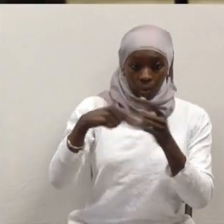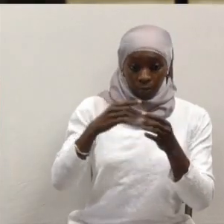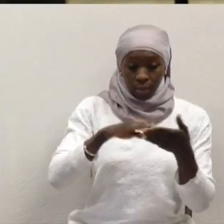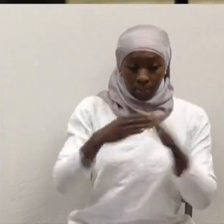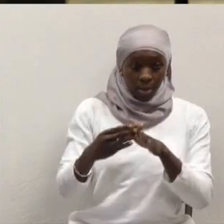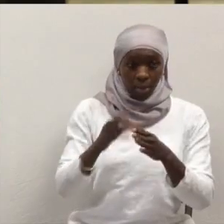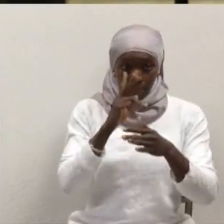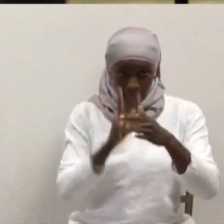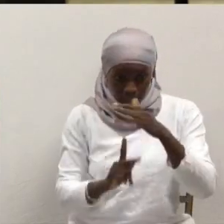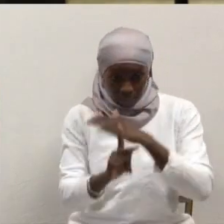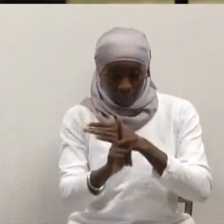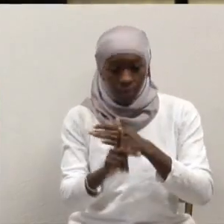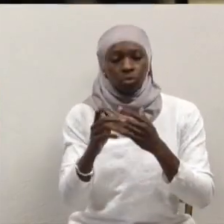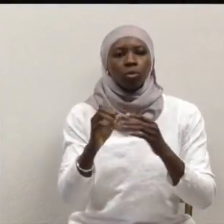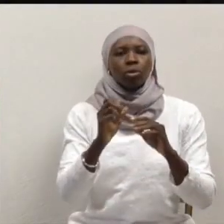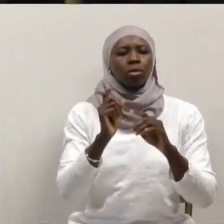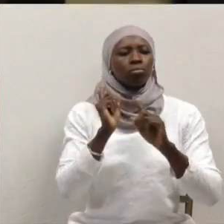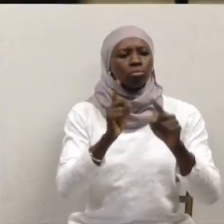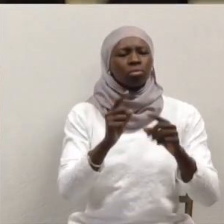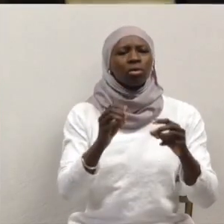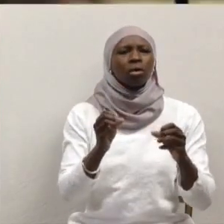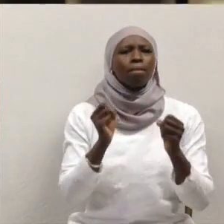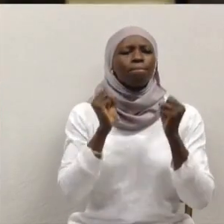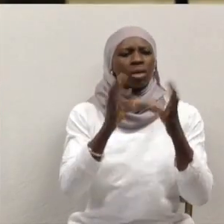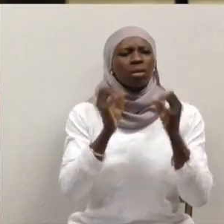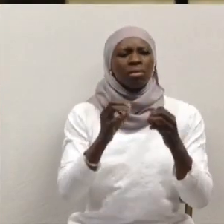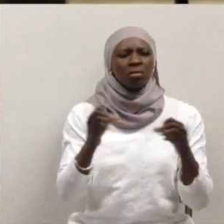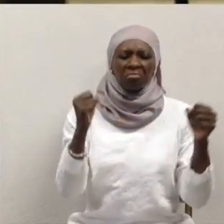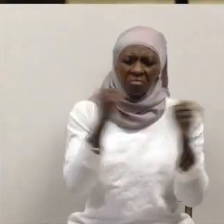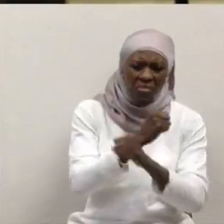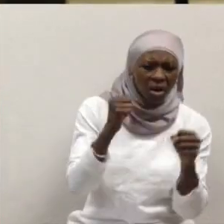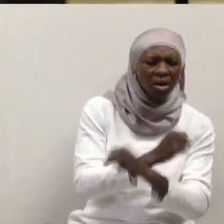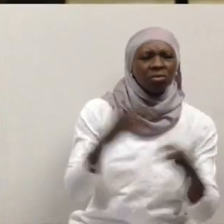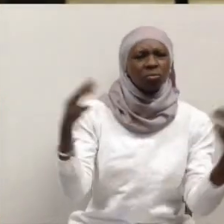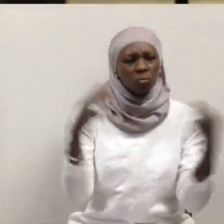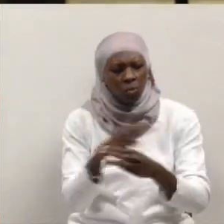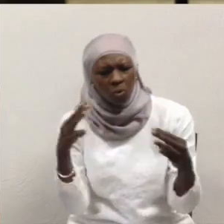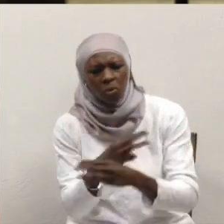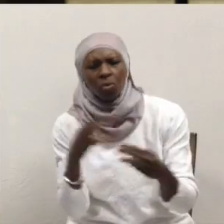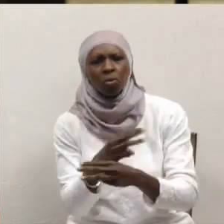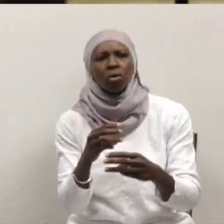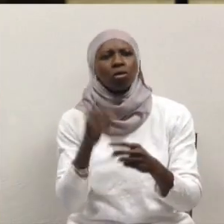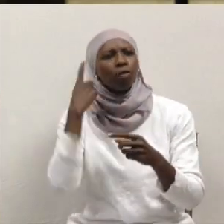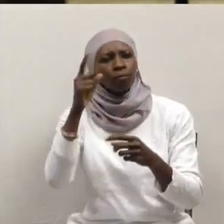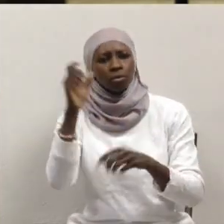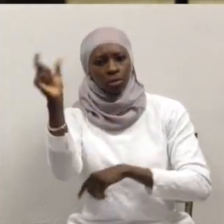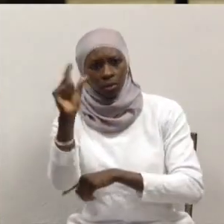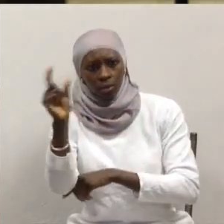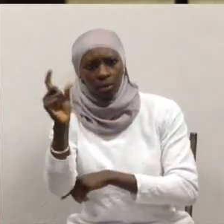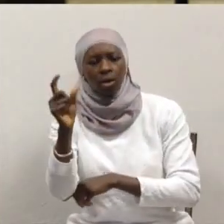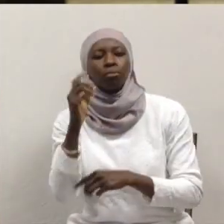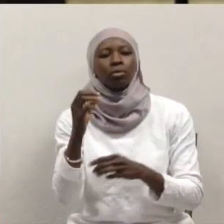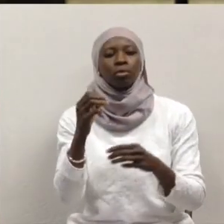has weathered a lot of attacks on Islam and Muslims from the Battle of